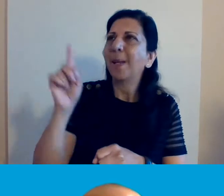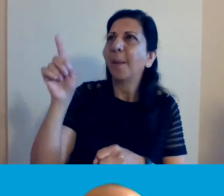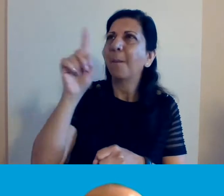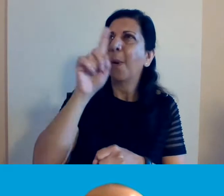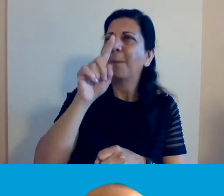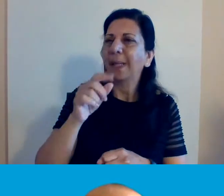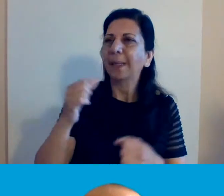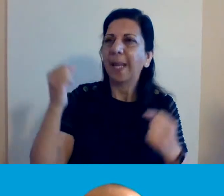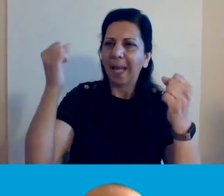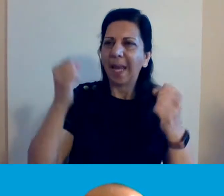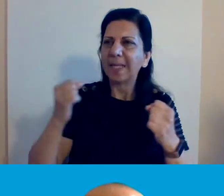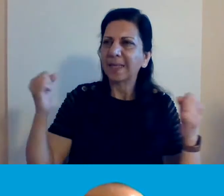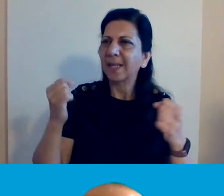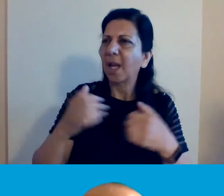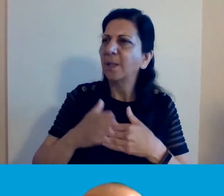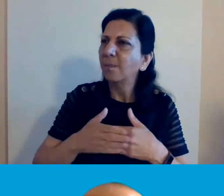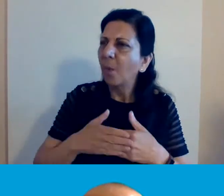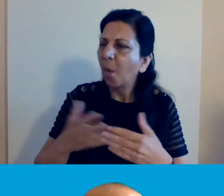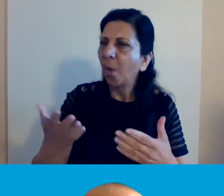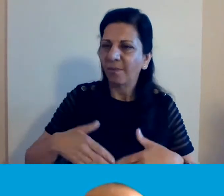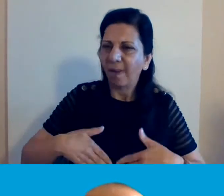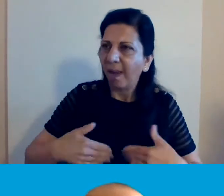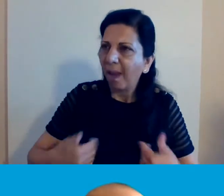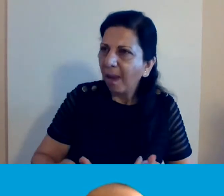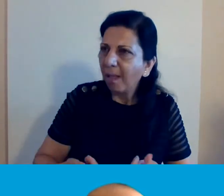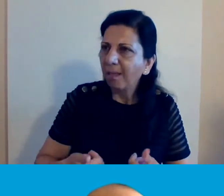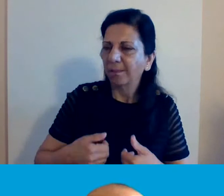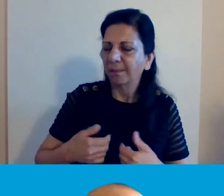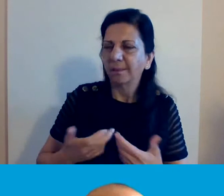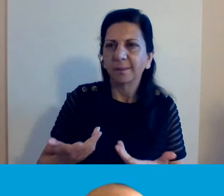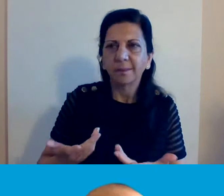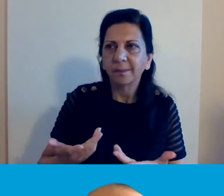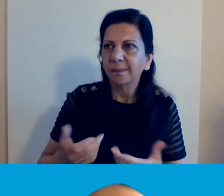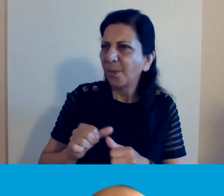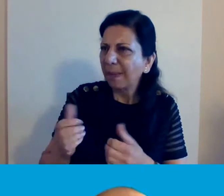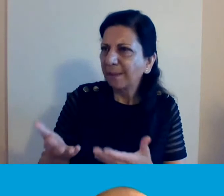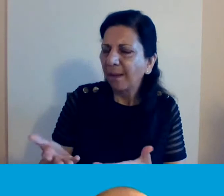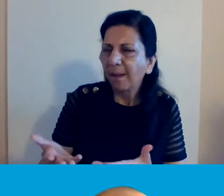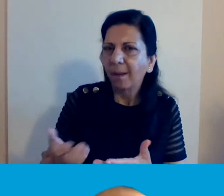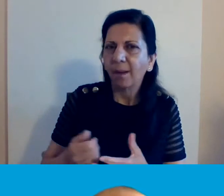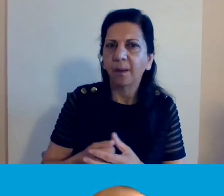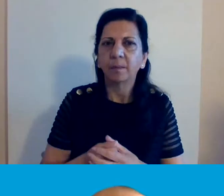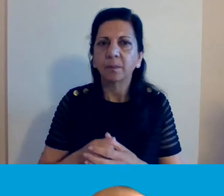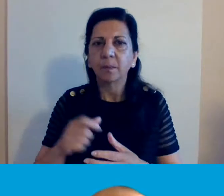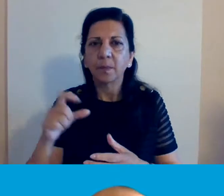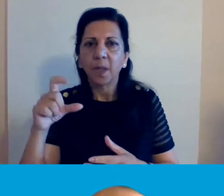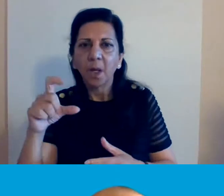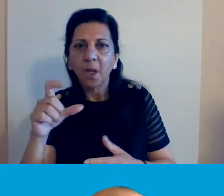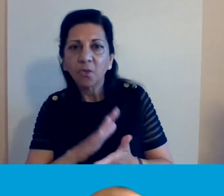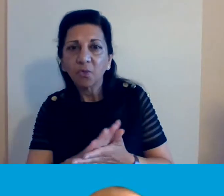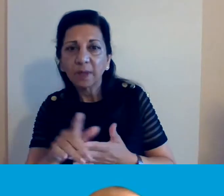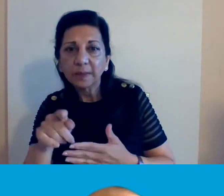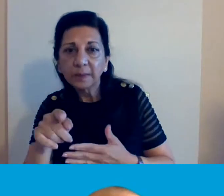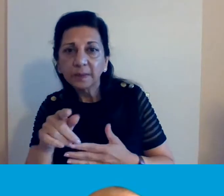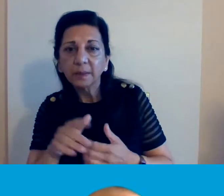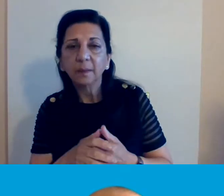mental health? What is the information is being given to healthcare professionals? Chris, you've done quite a lot of work on the wider determinants, haven't